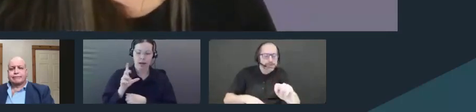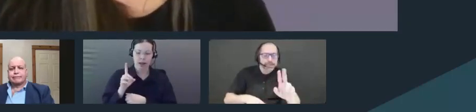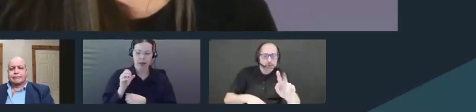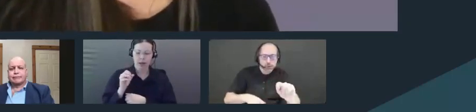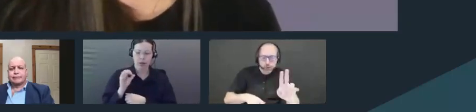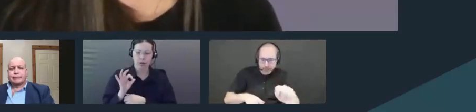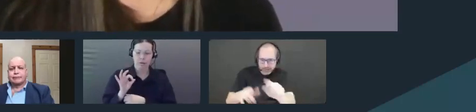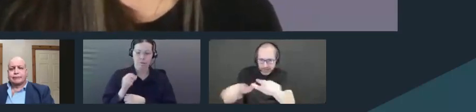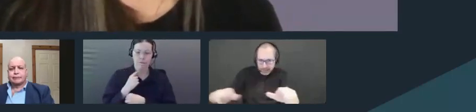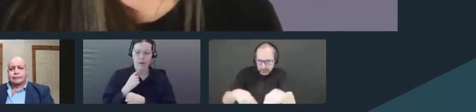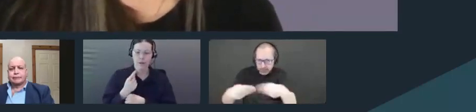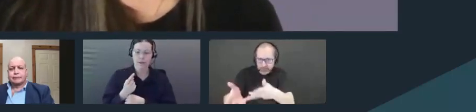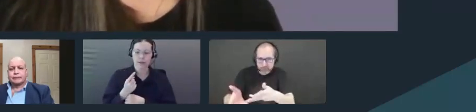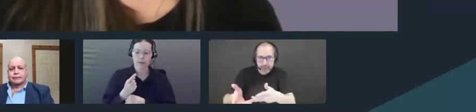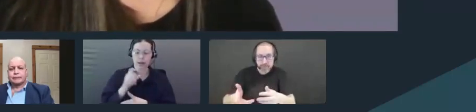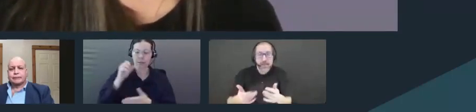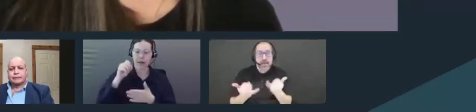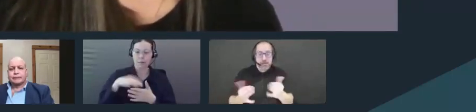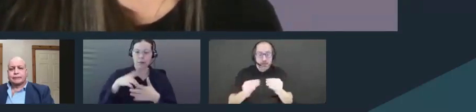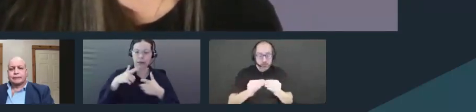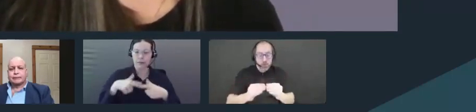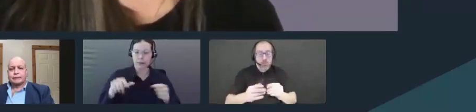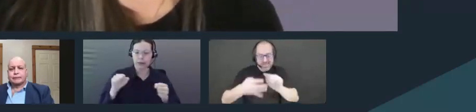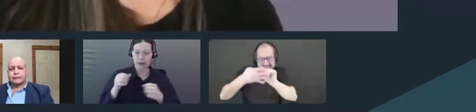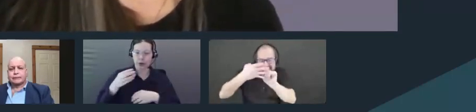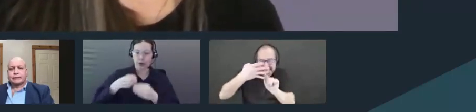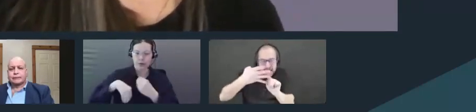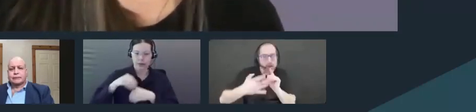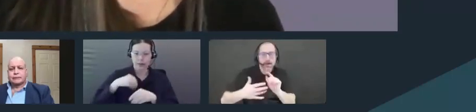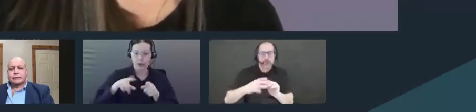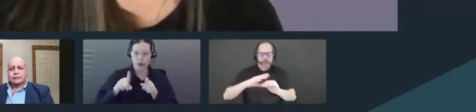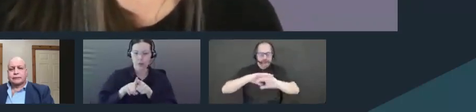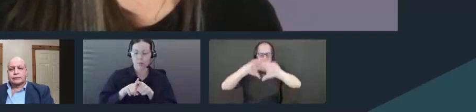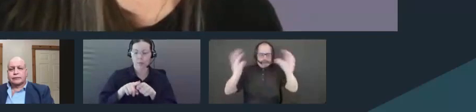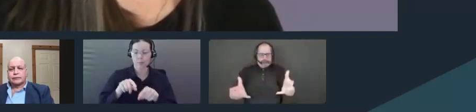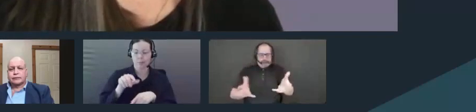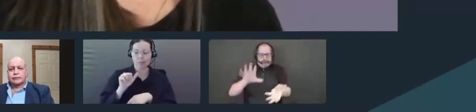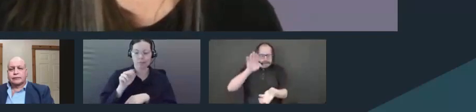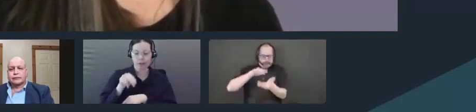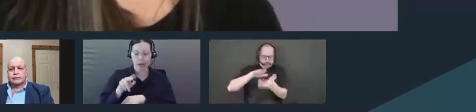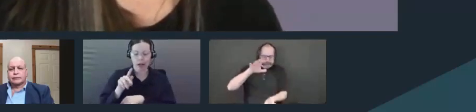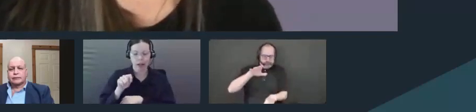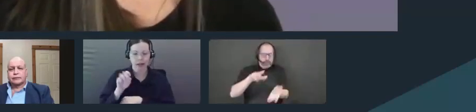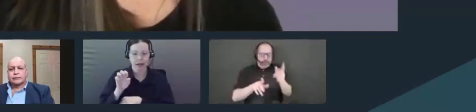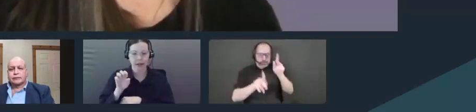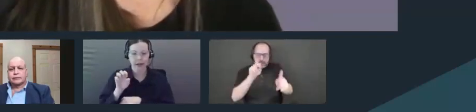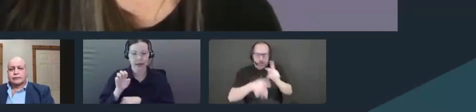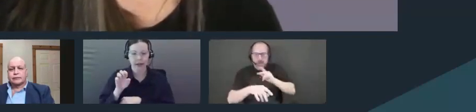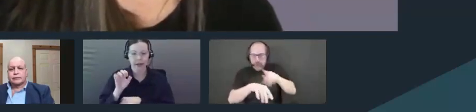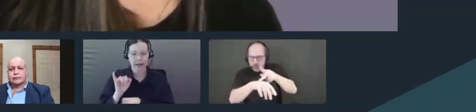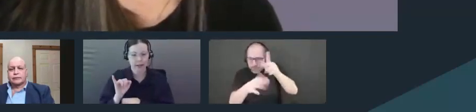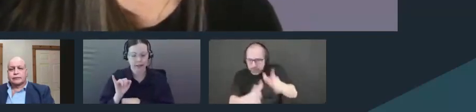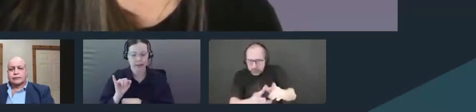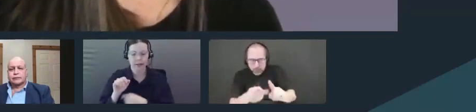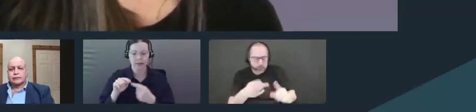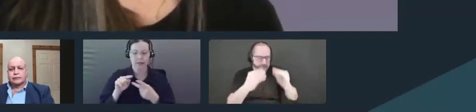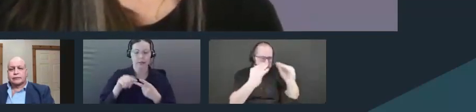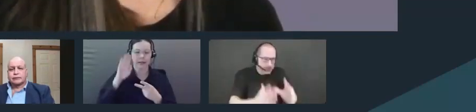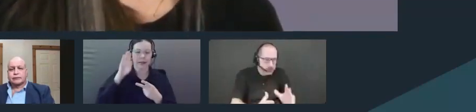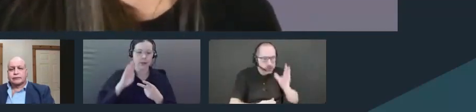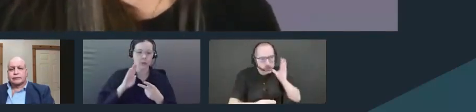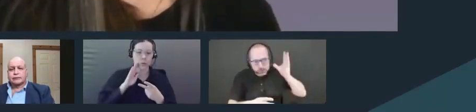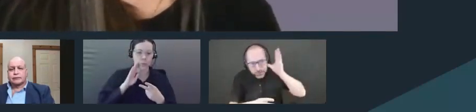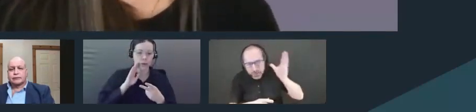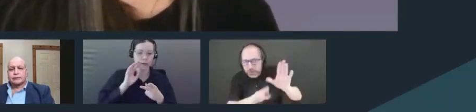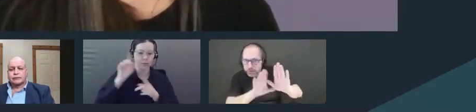And at the macro or micro level, individuals like principals, teachers, parents, kids